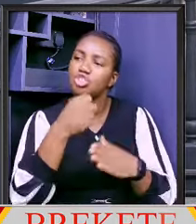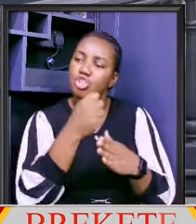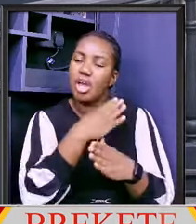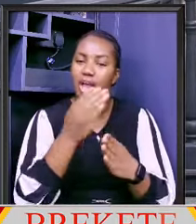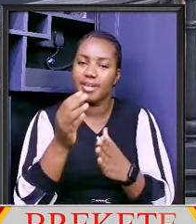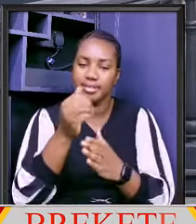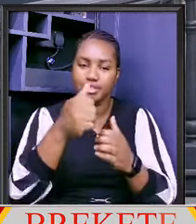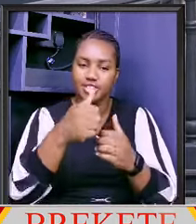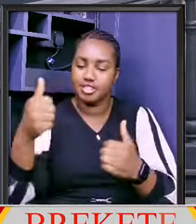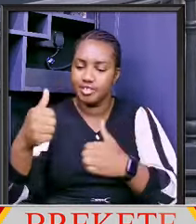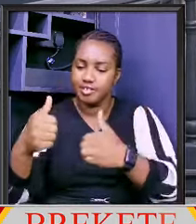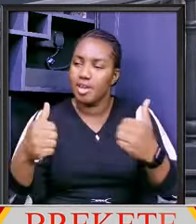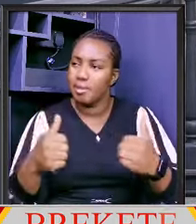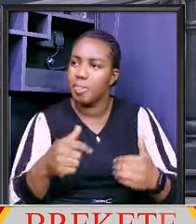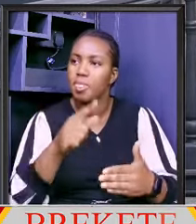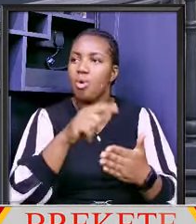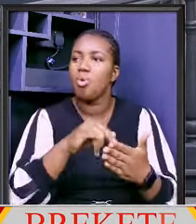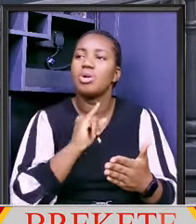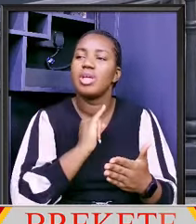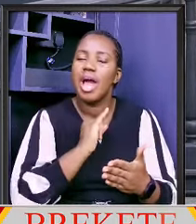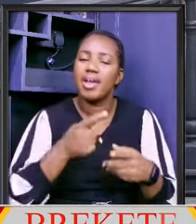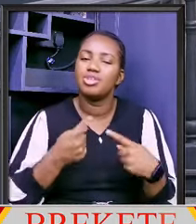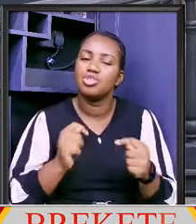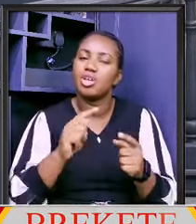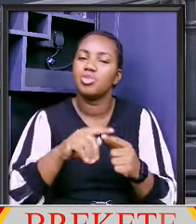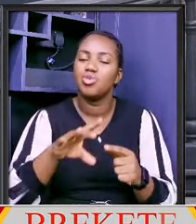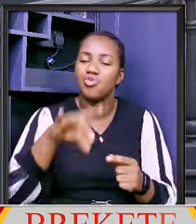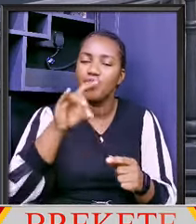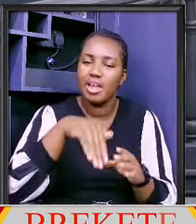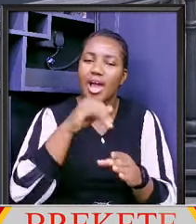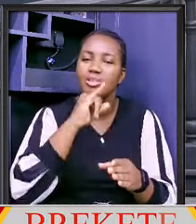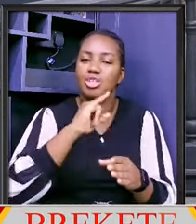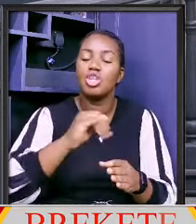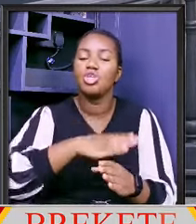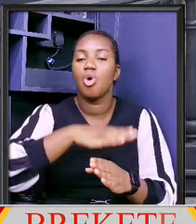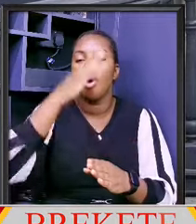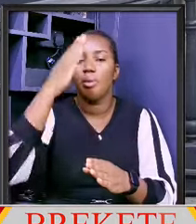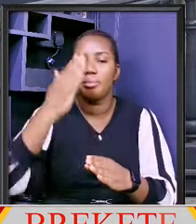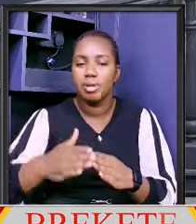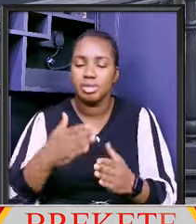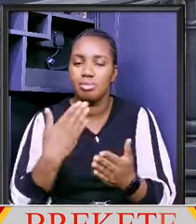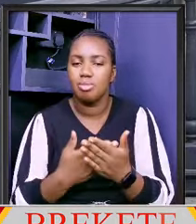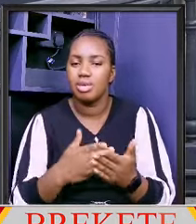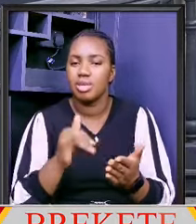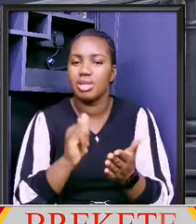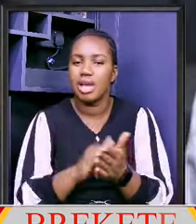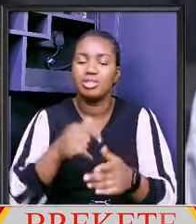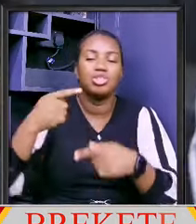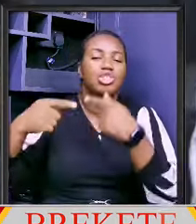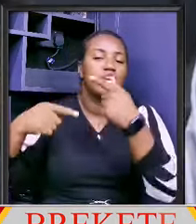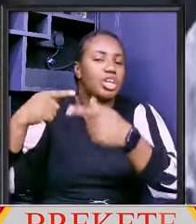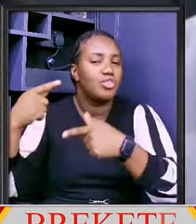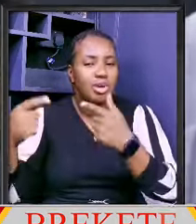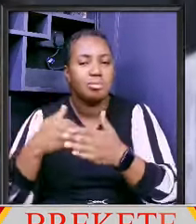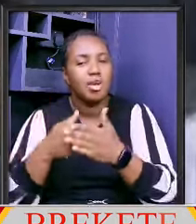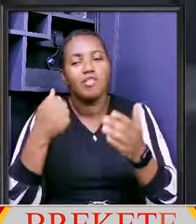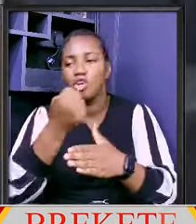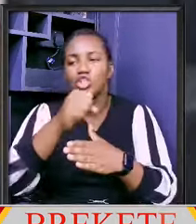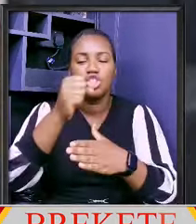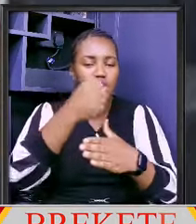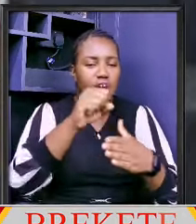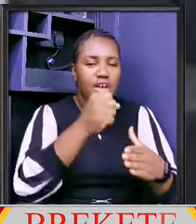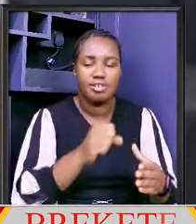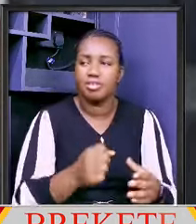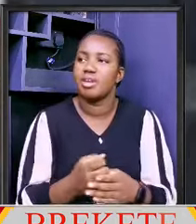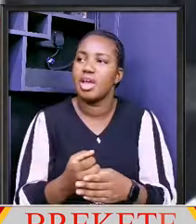to find out is the total sum, first of all, that is being generated before the sharing formula, sir. Sit down.